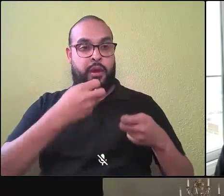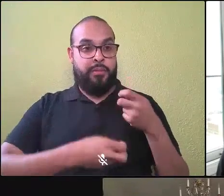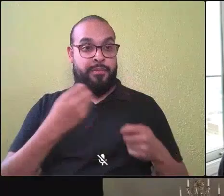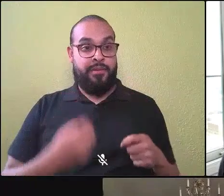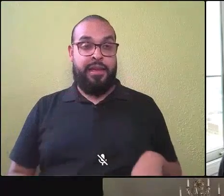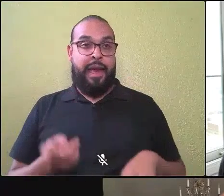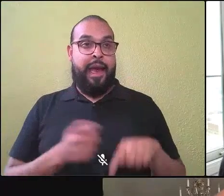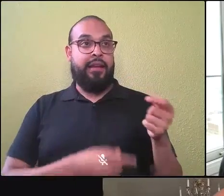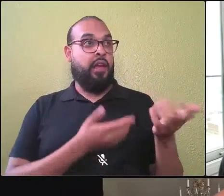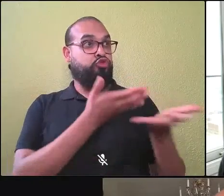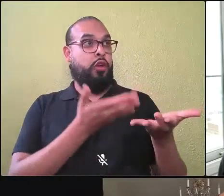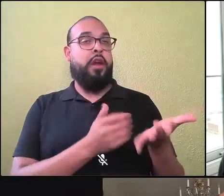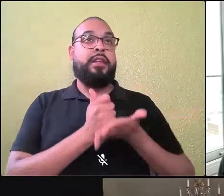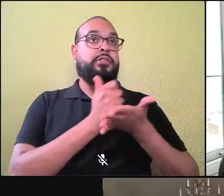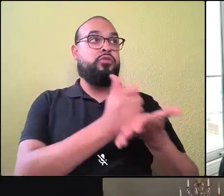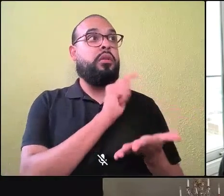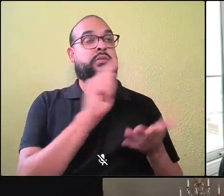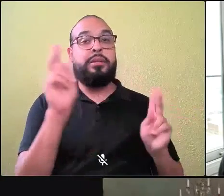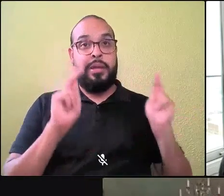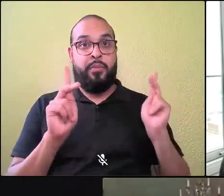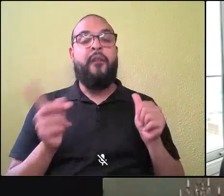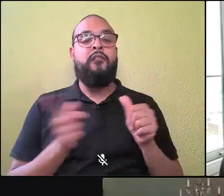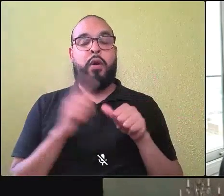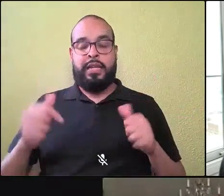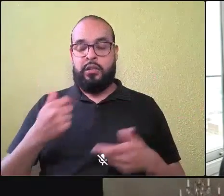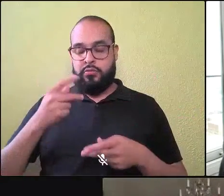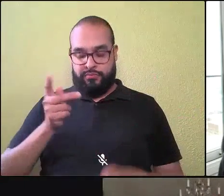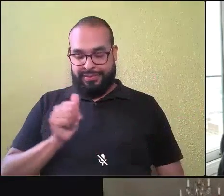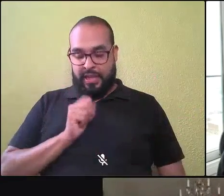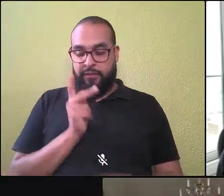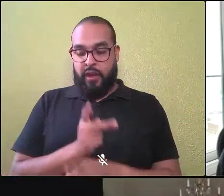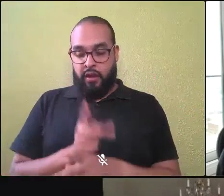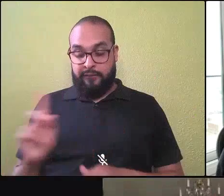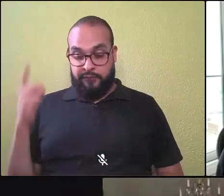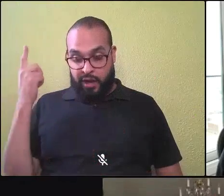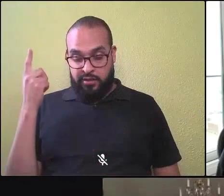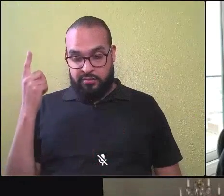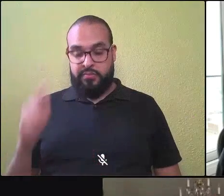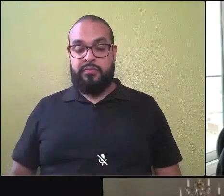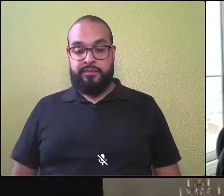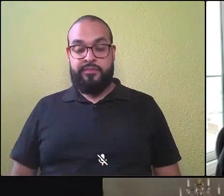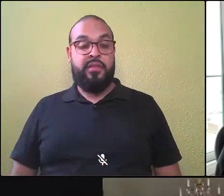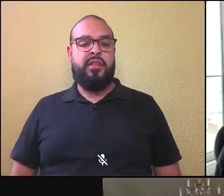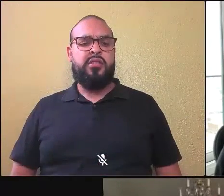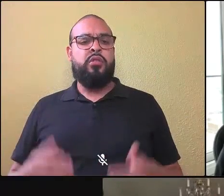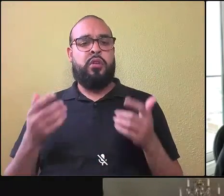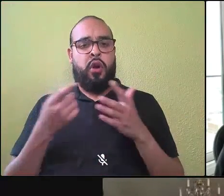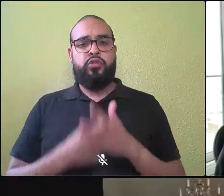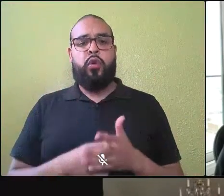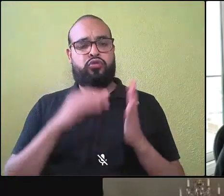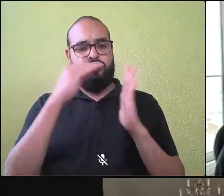things for myself. Then I think the big piece for me is like sort of like what are the ways in which I can sort of step away from the thing so that I can sort